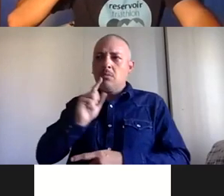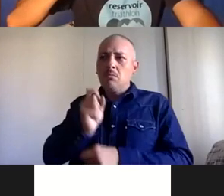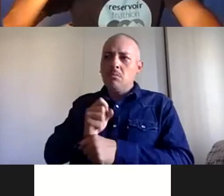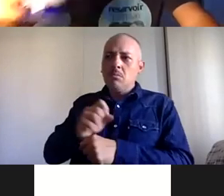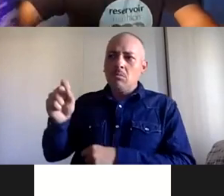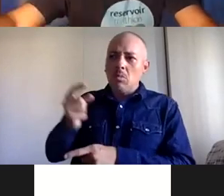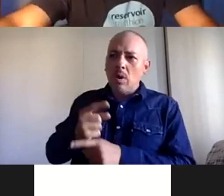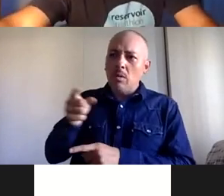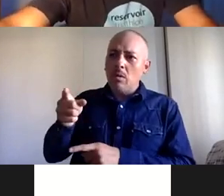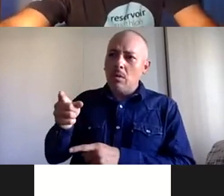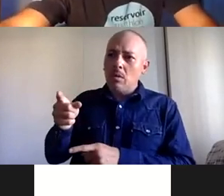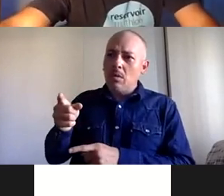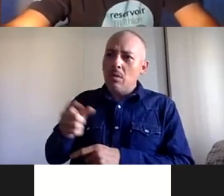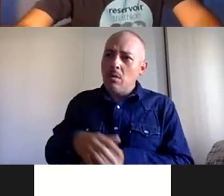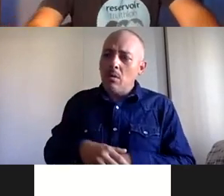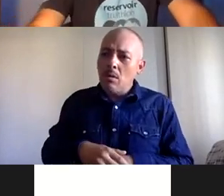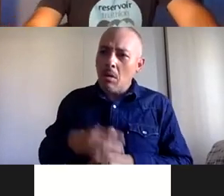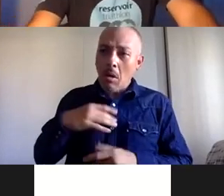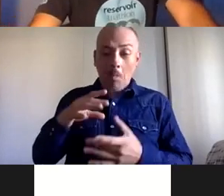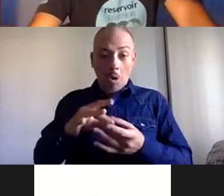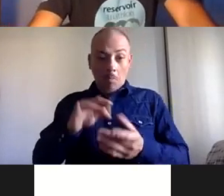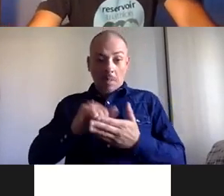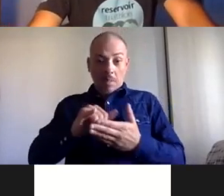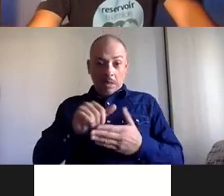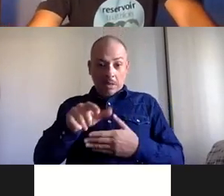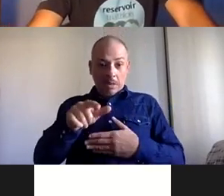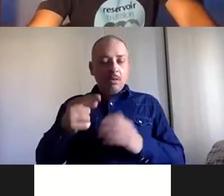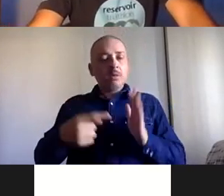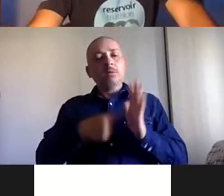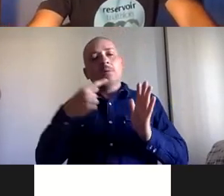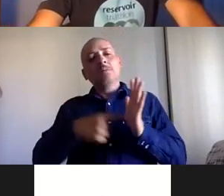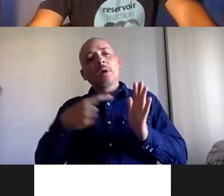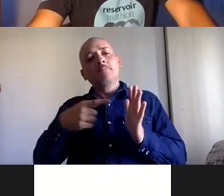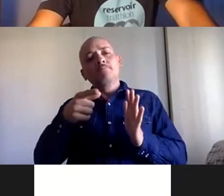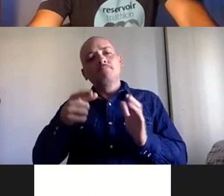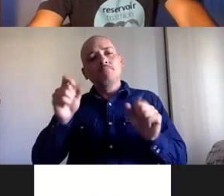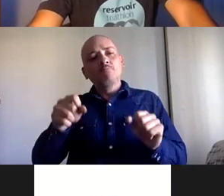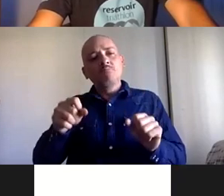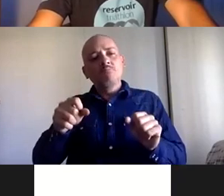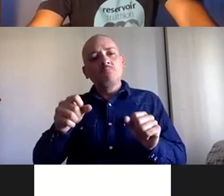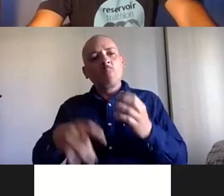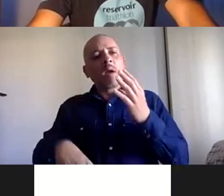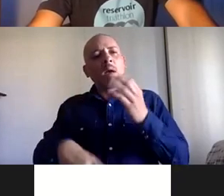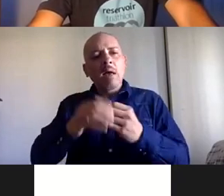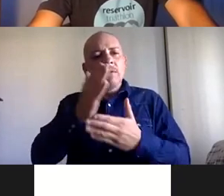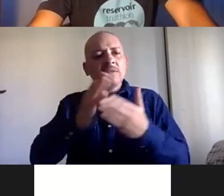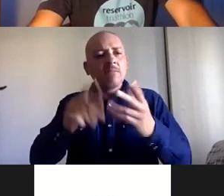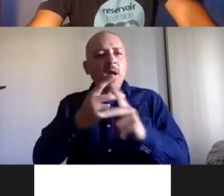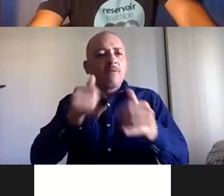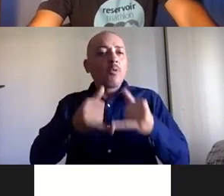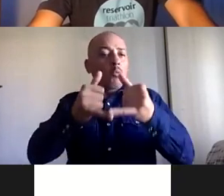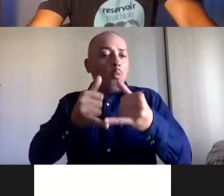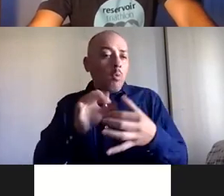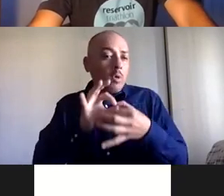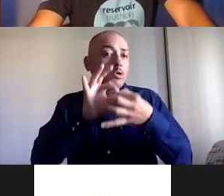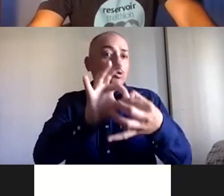Yes, make a comment on that. Sometimes you may want to add some sort of reward associated